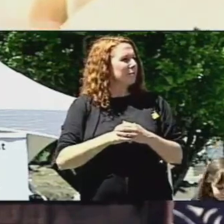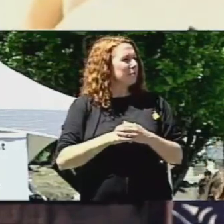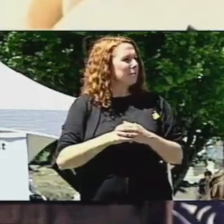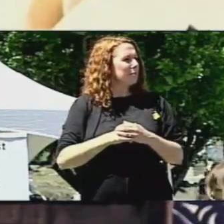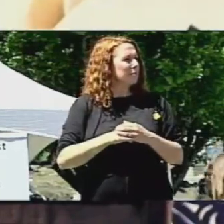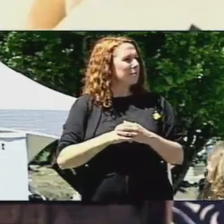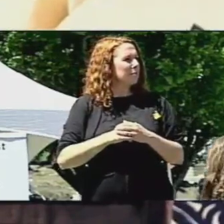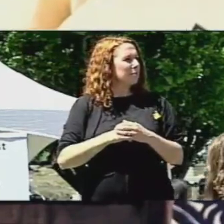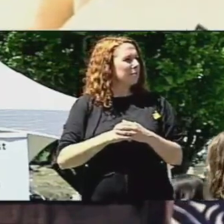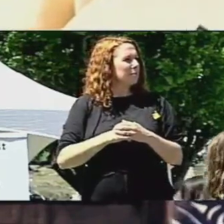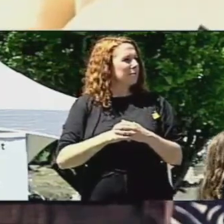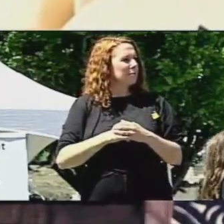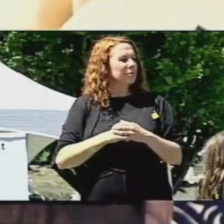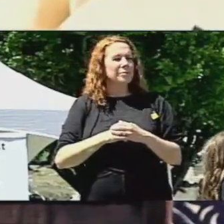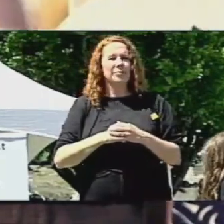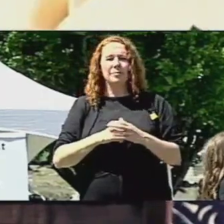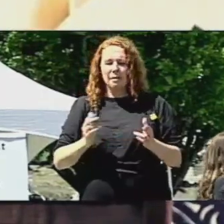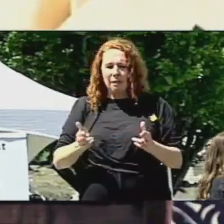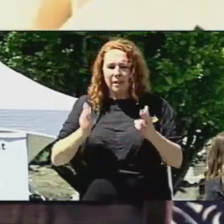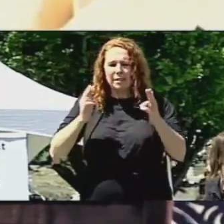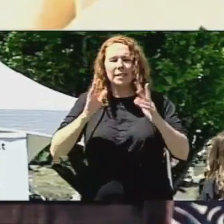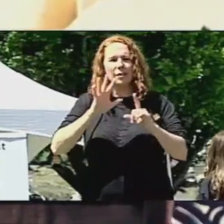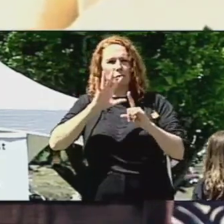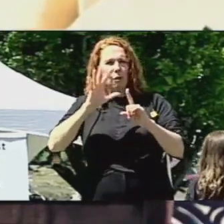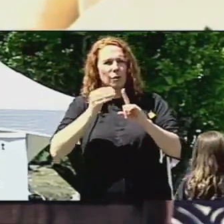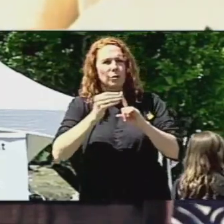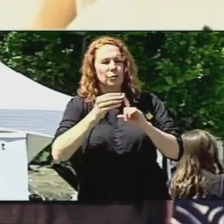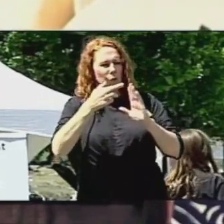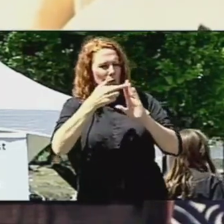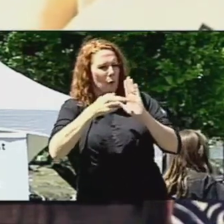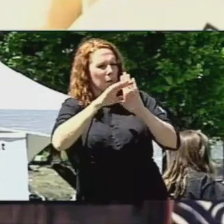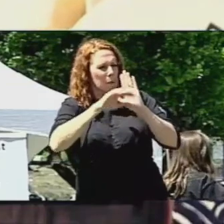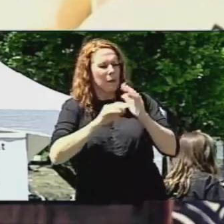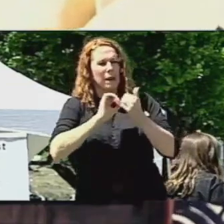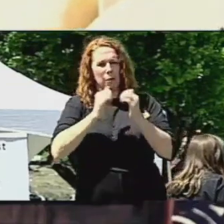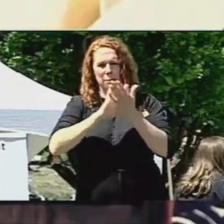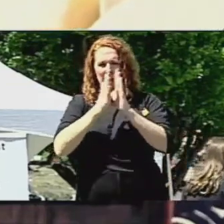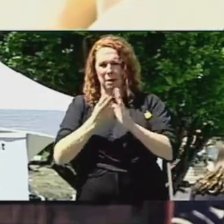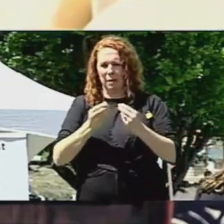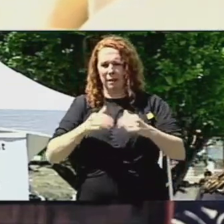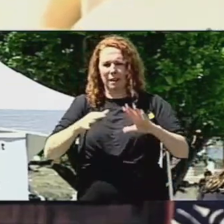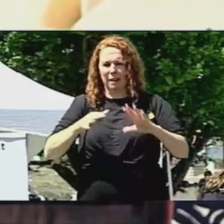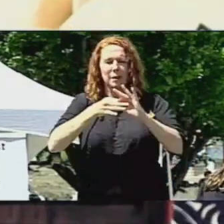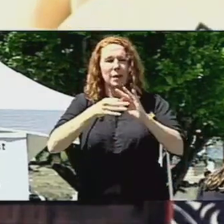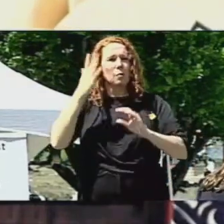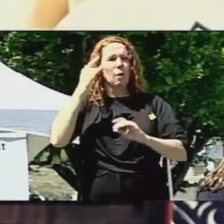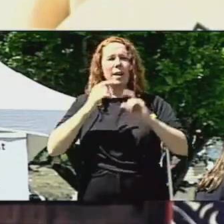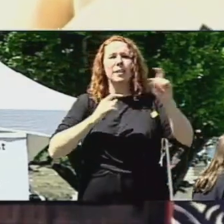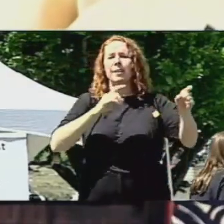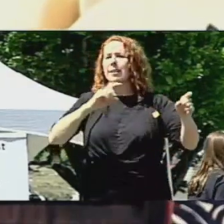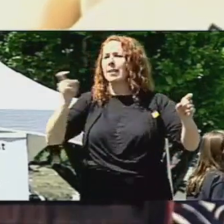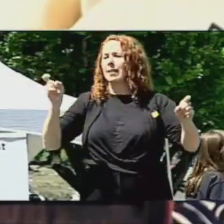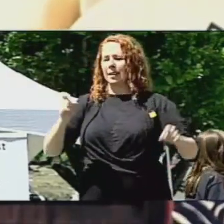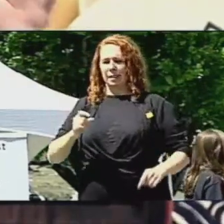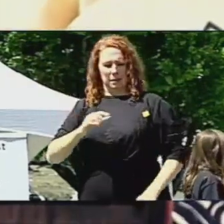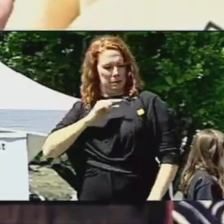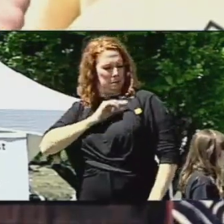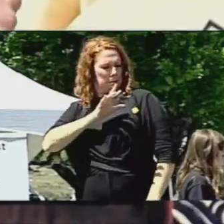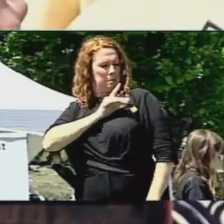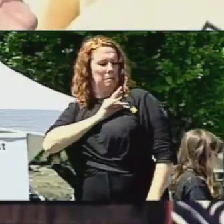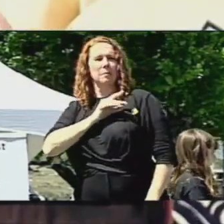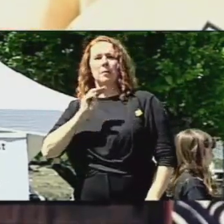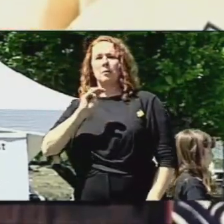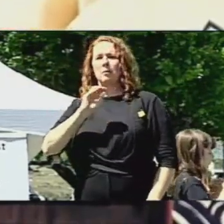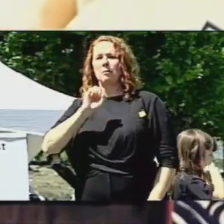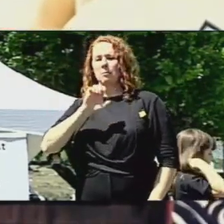the practice of hunting and how we become the land is because we gift each of you with a moose hide, and we ask you to carry